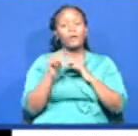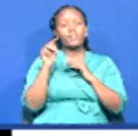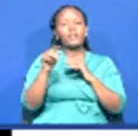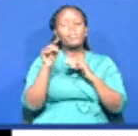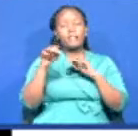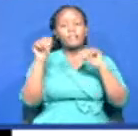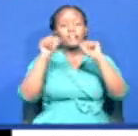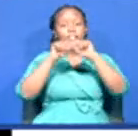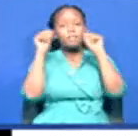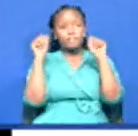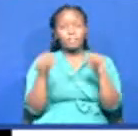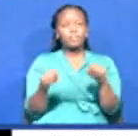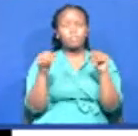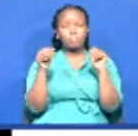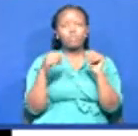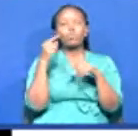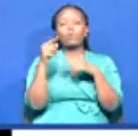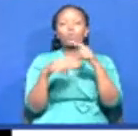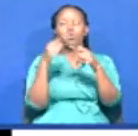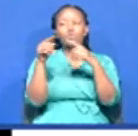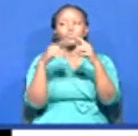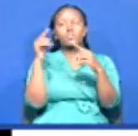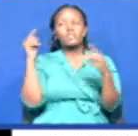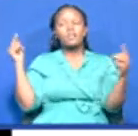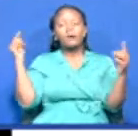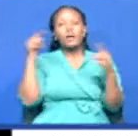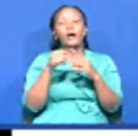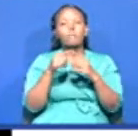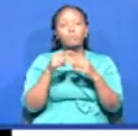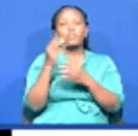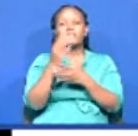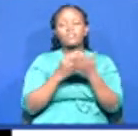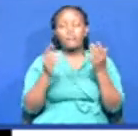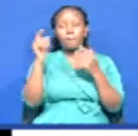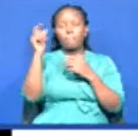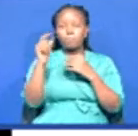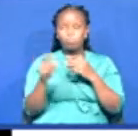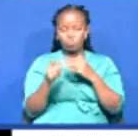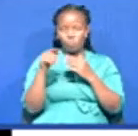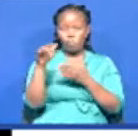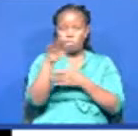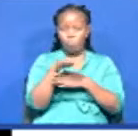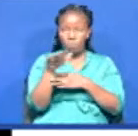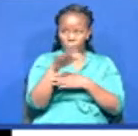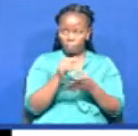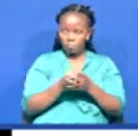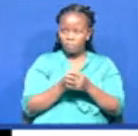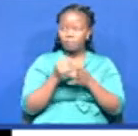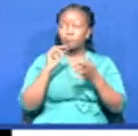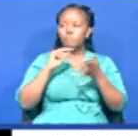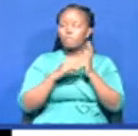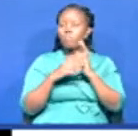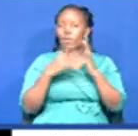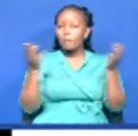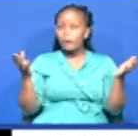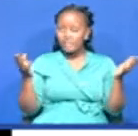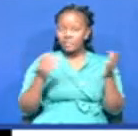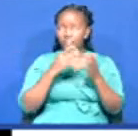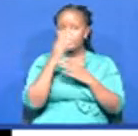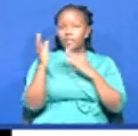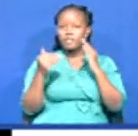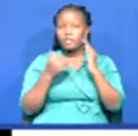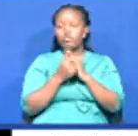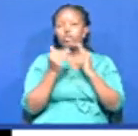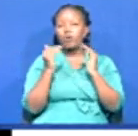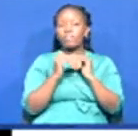down up to the sublocation level. So at all those levels,